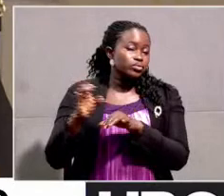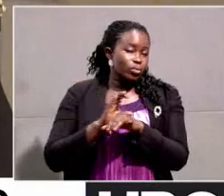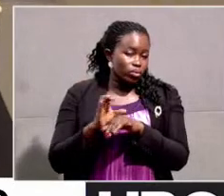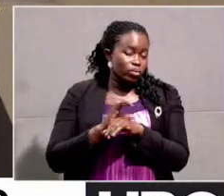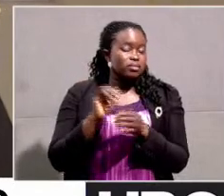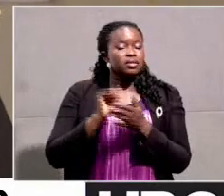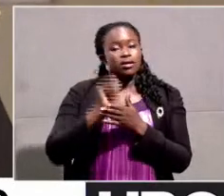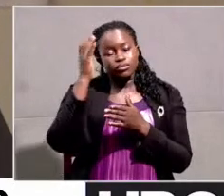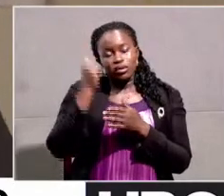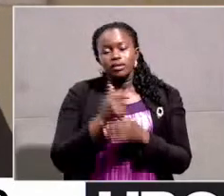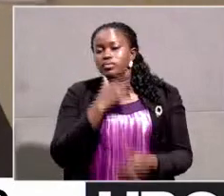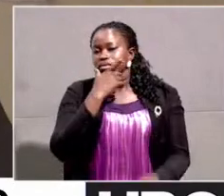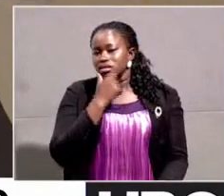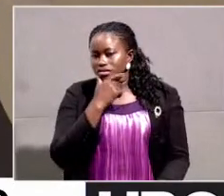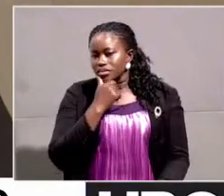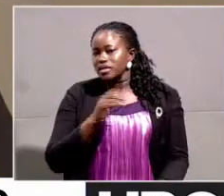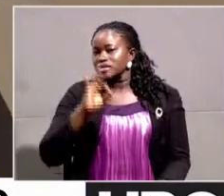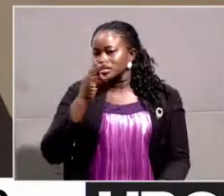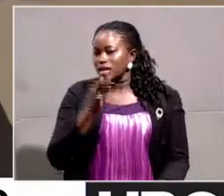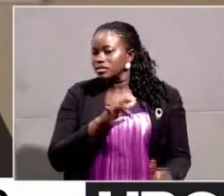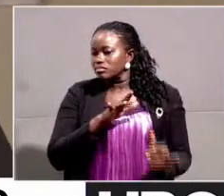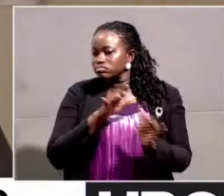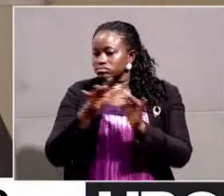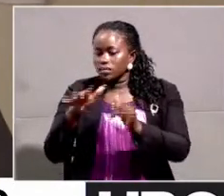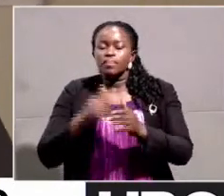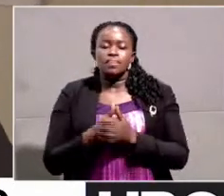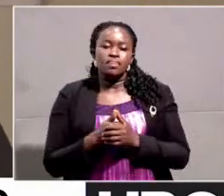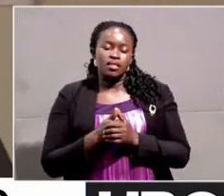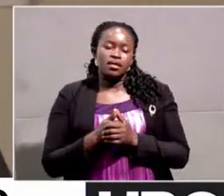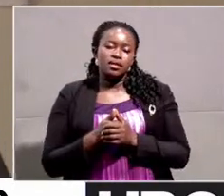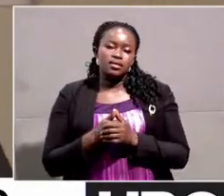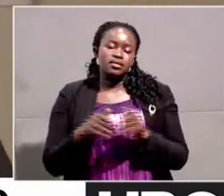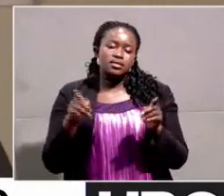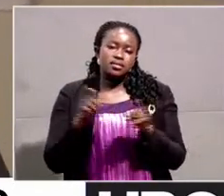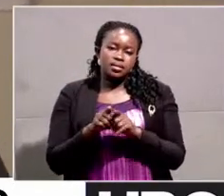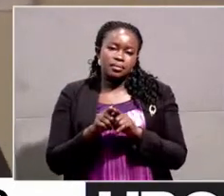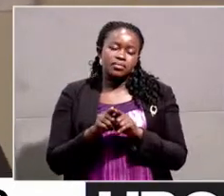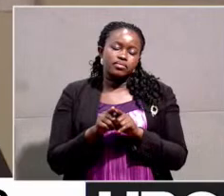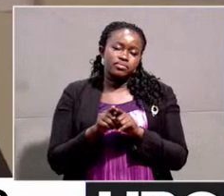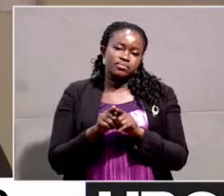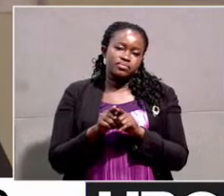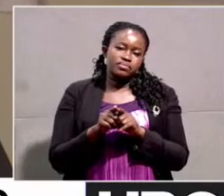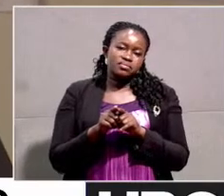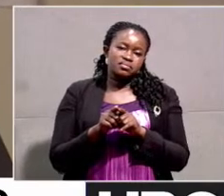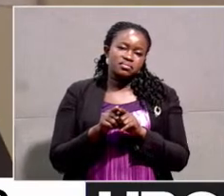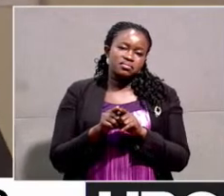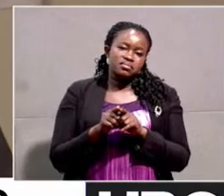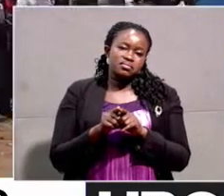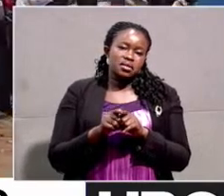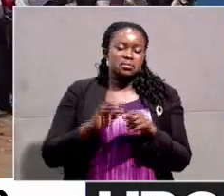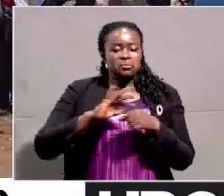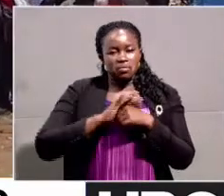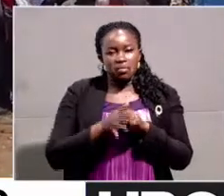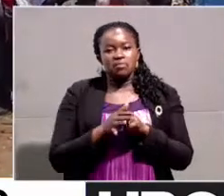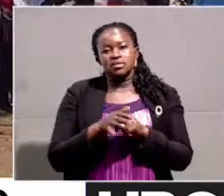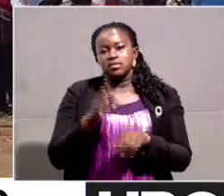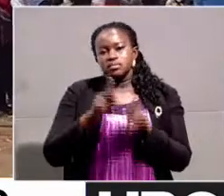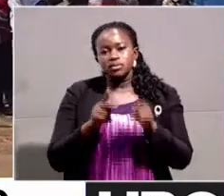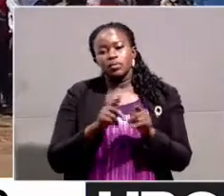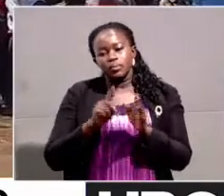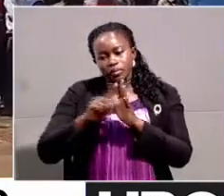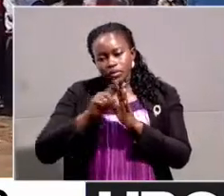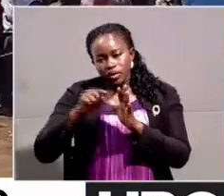suspect that this third wave mainly has come along with the asylum seekers and has entered Uganda. The